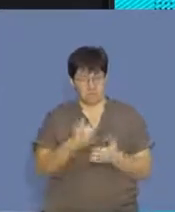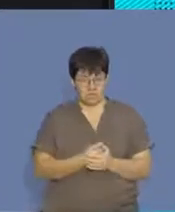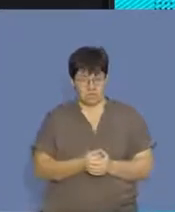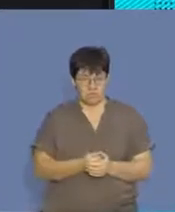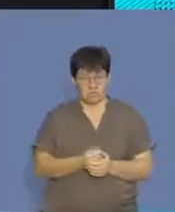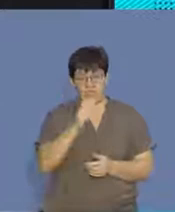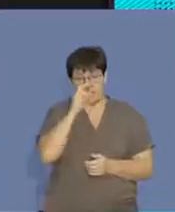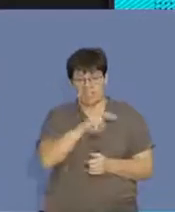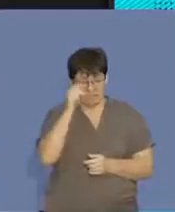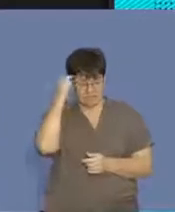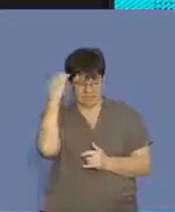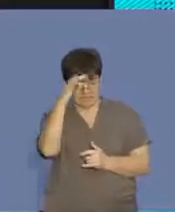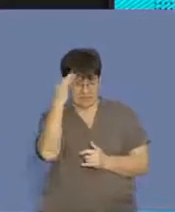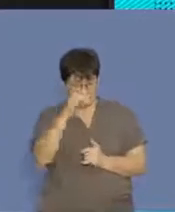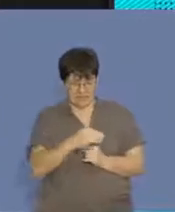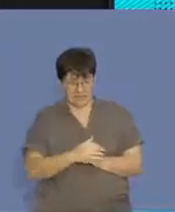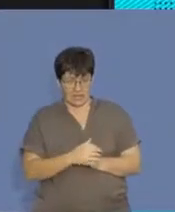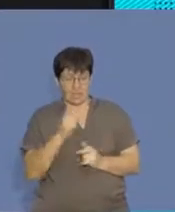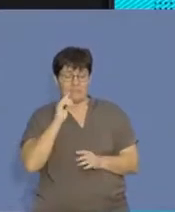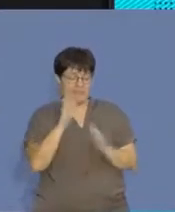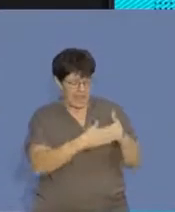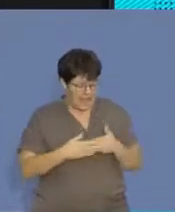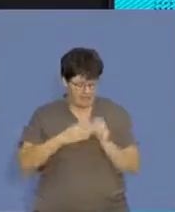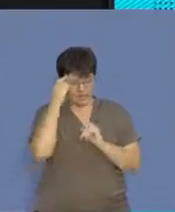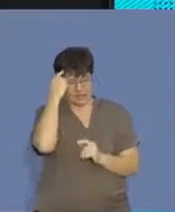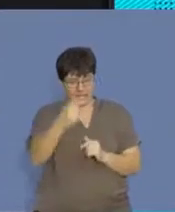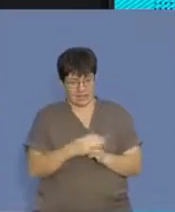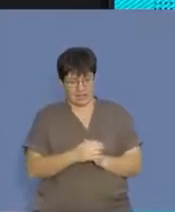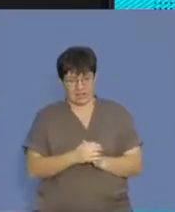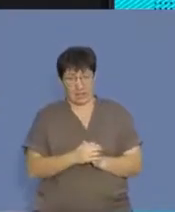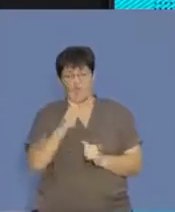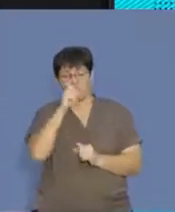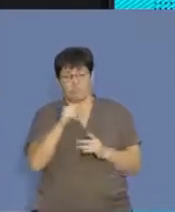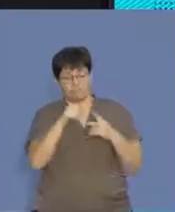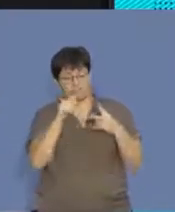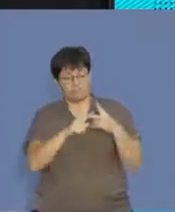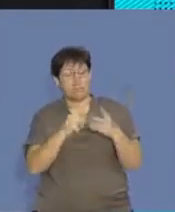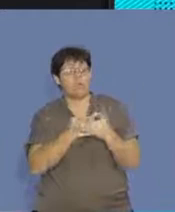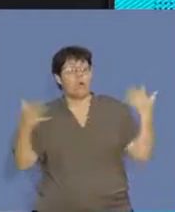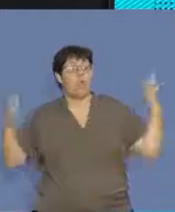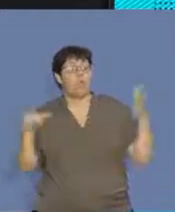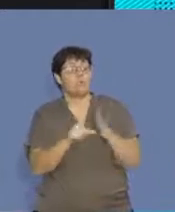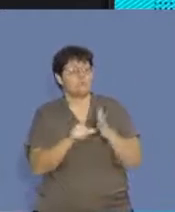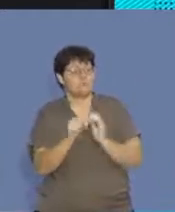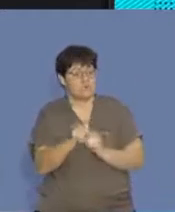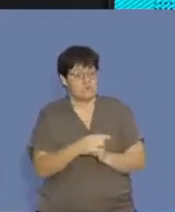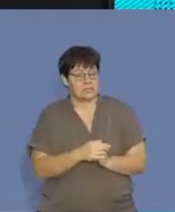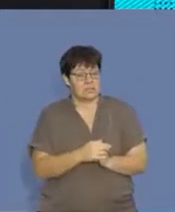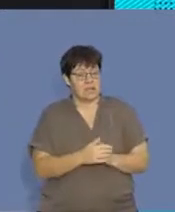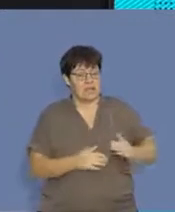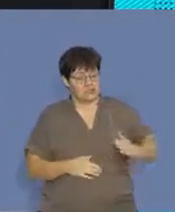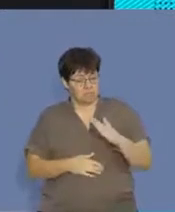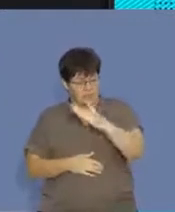that equation? I need you to please think about that and think about it carefully, right? Remember I said the two most important things are